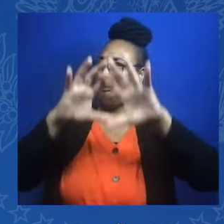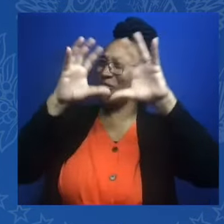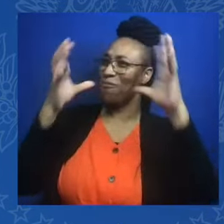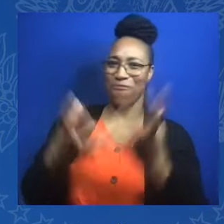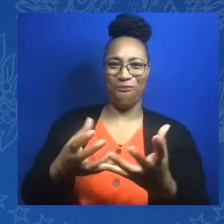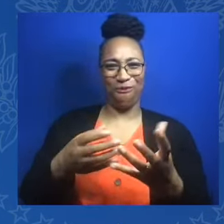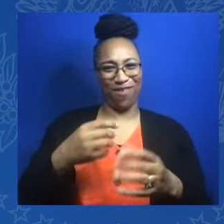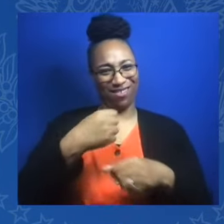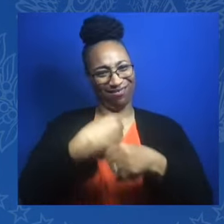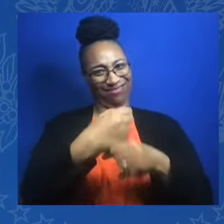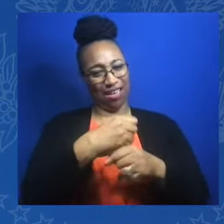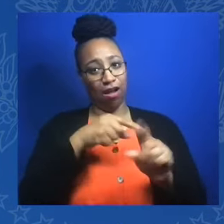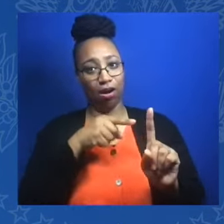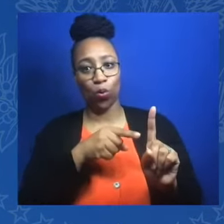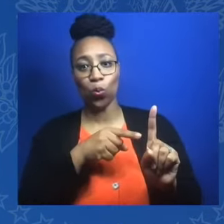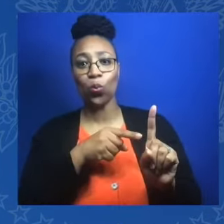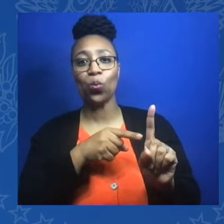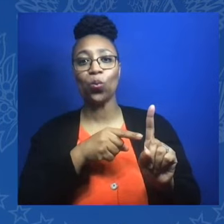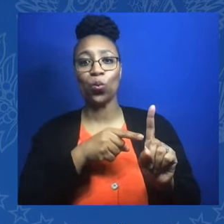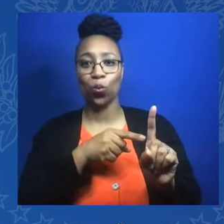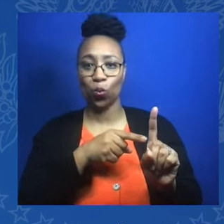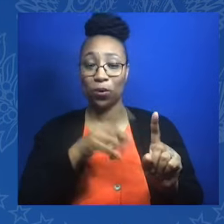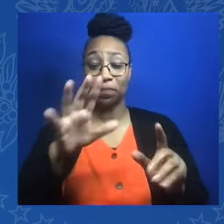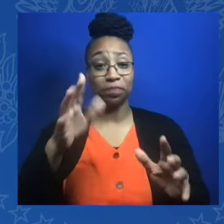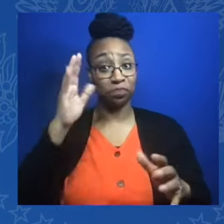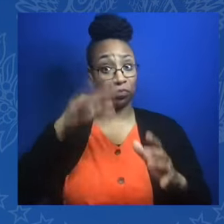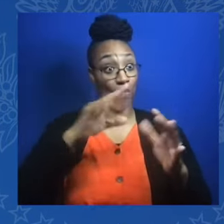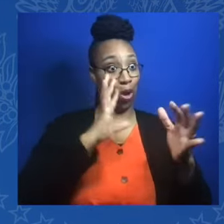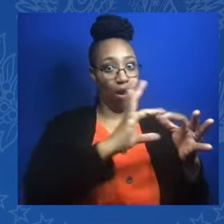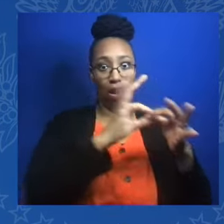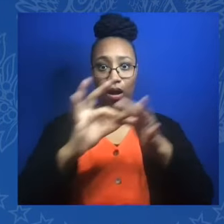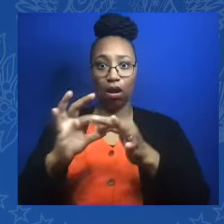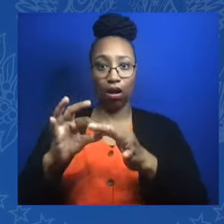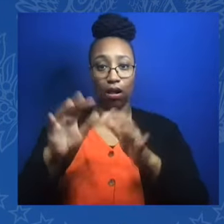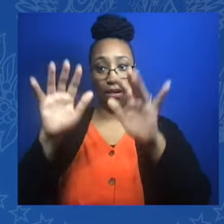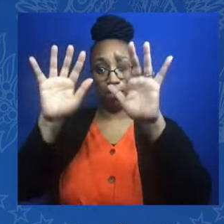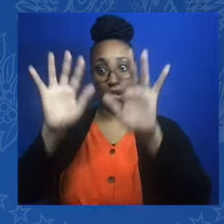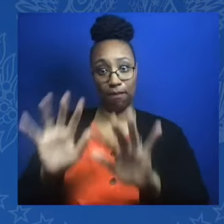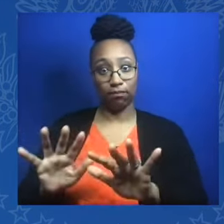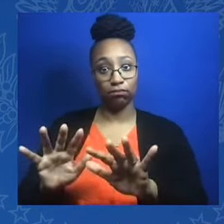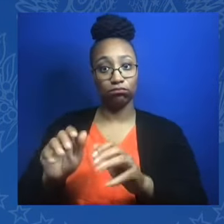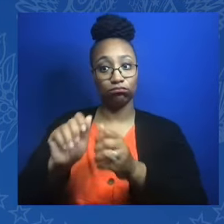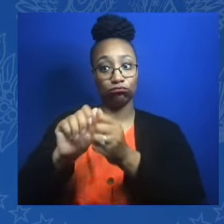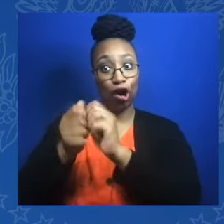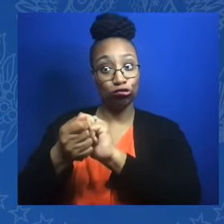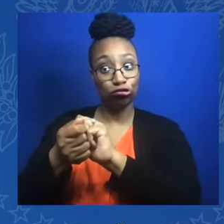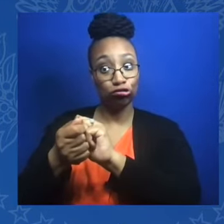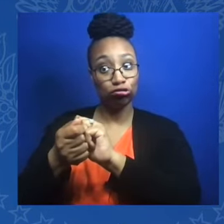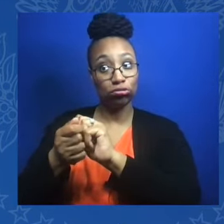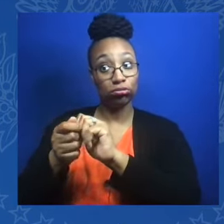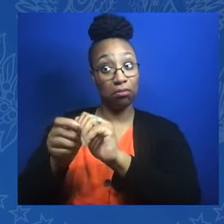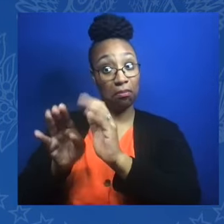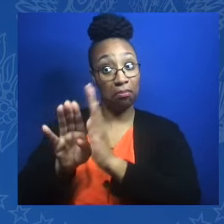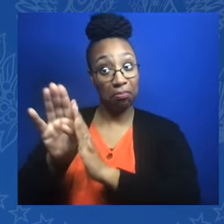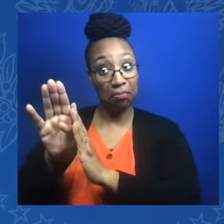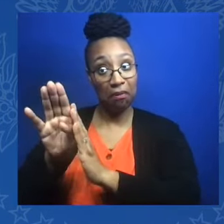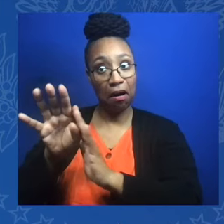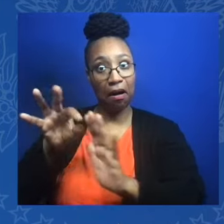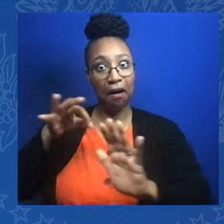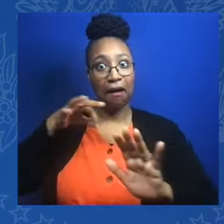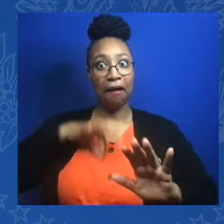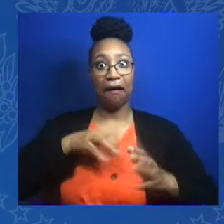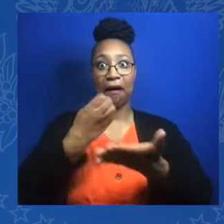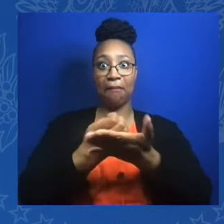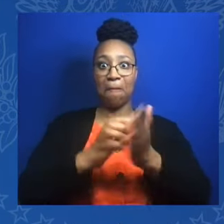economies. If I could just stop for just a second and say, you know, when I announced for president, I was always known as one of